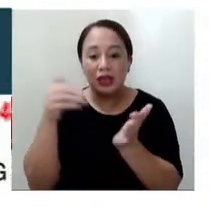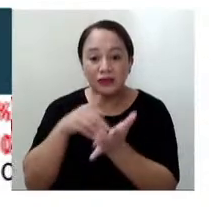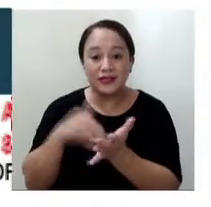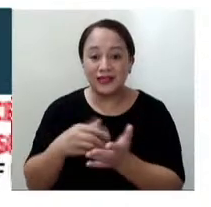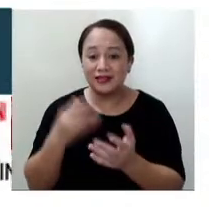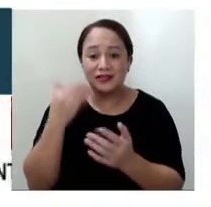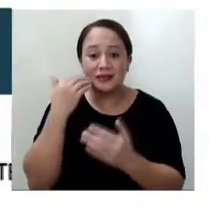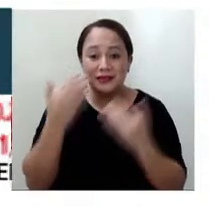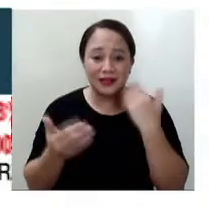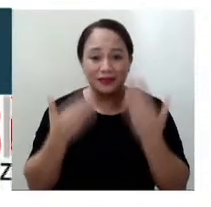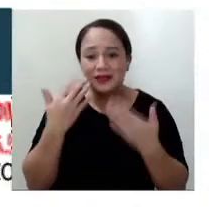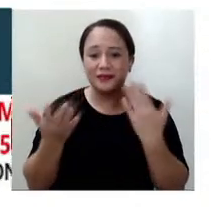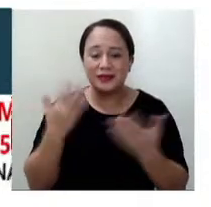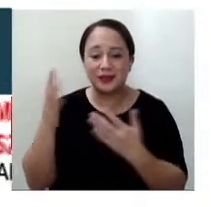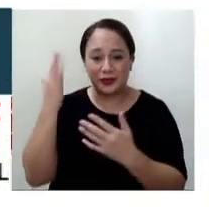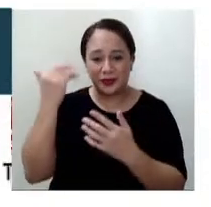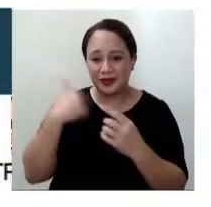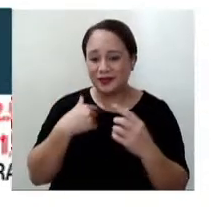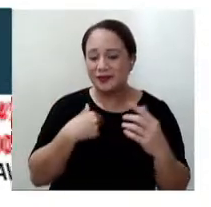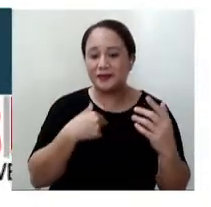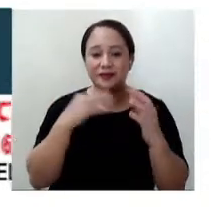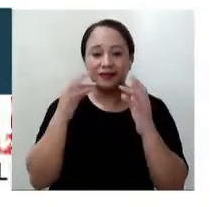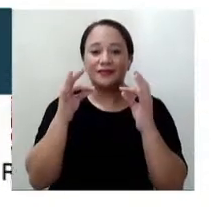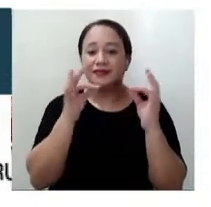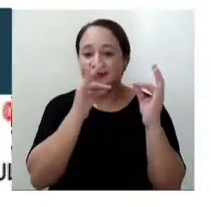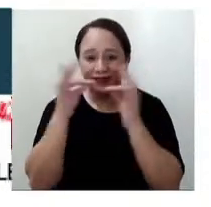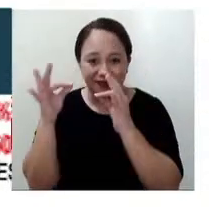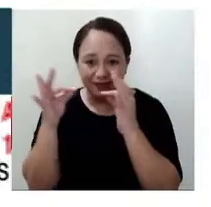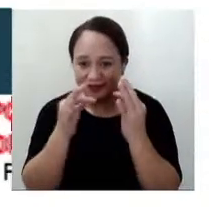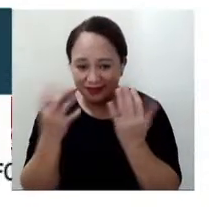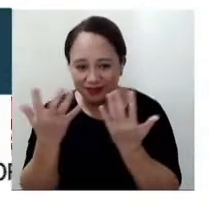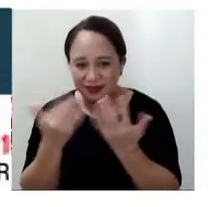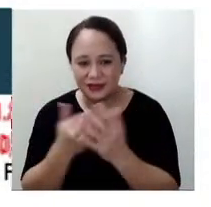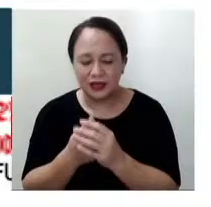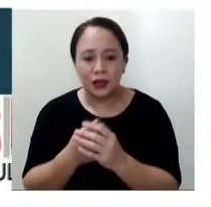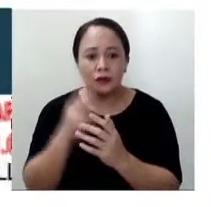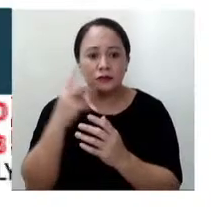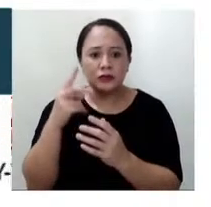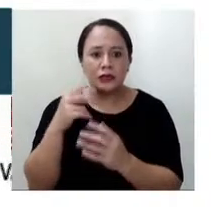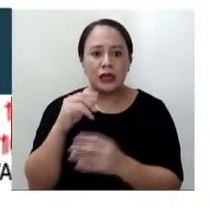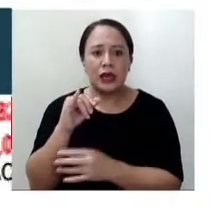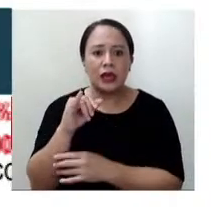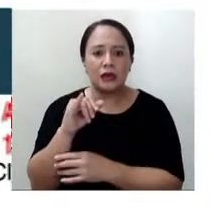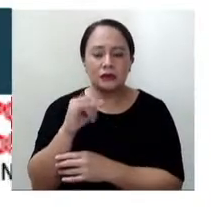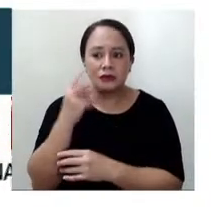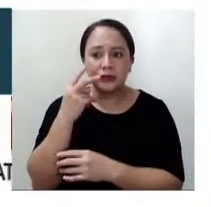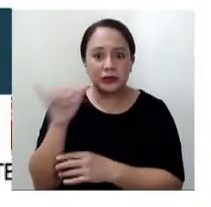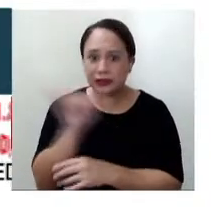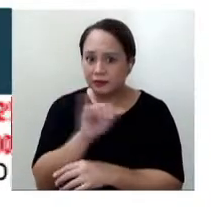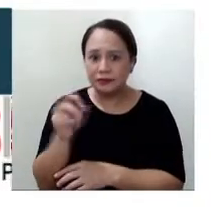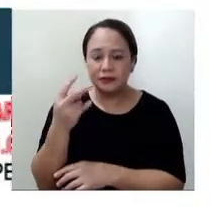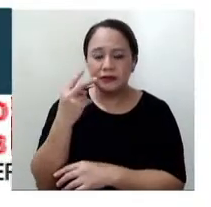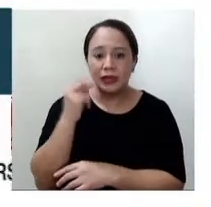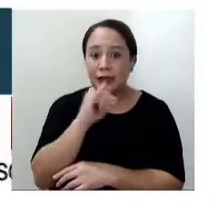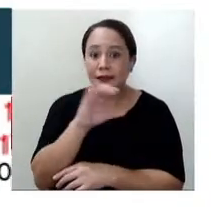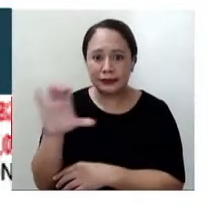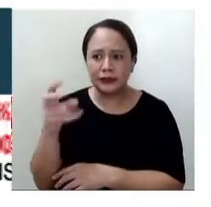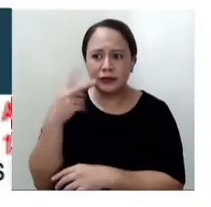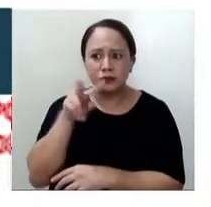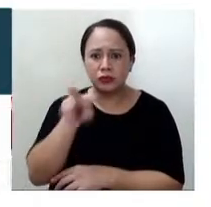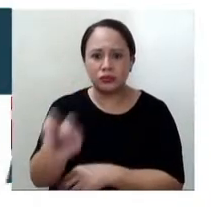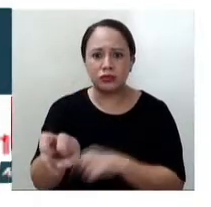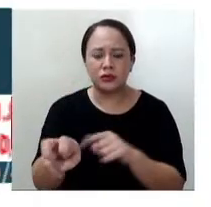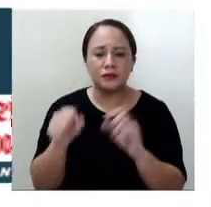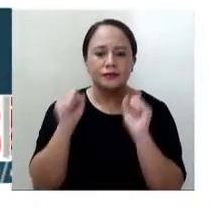anti-drug operations, and it's something that even the ICC has made note of, saying that this potentially could